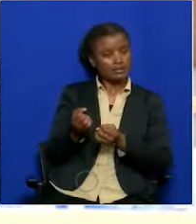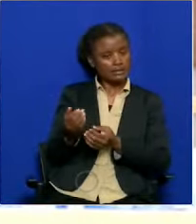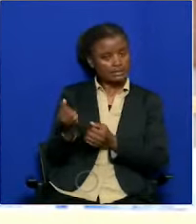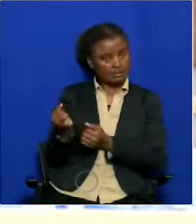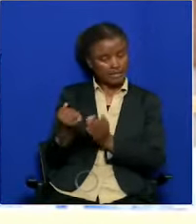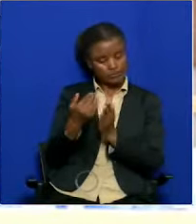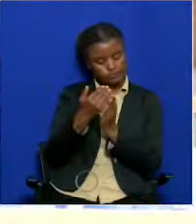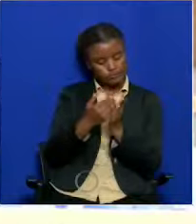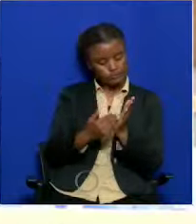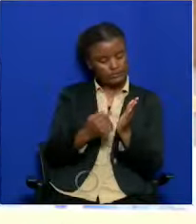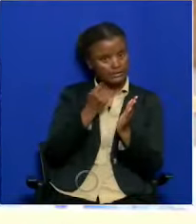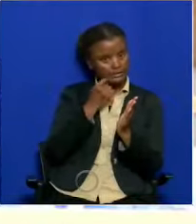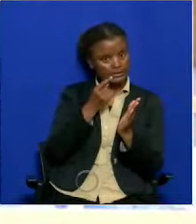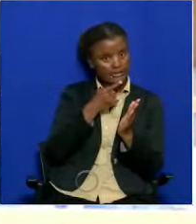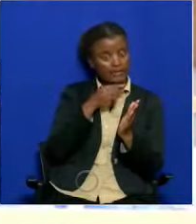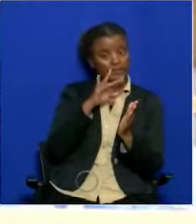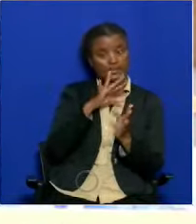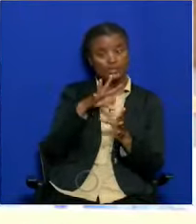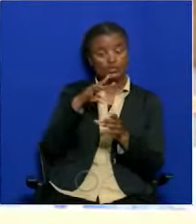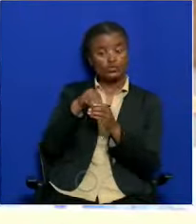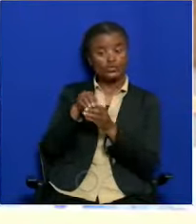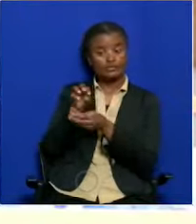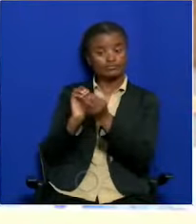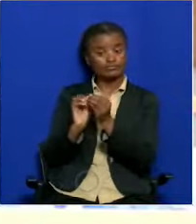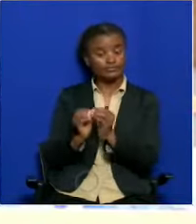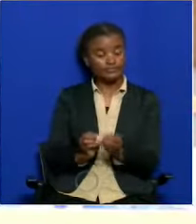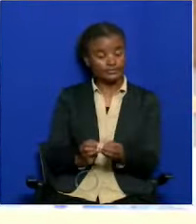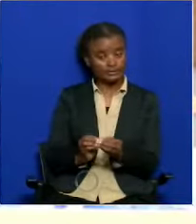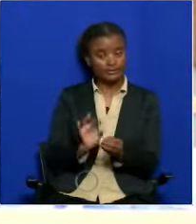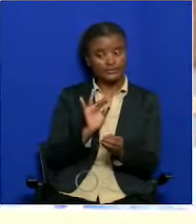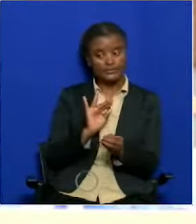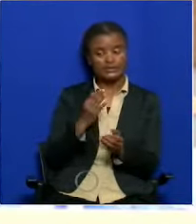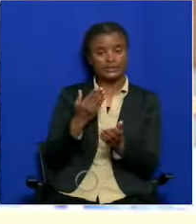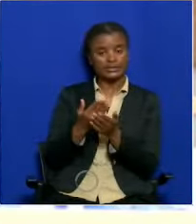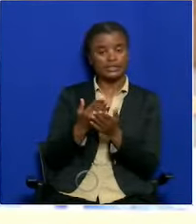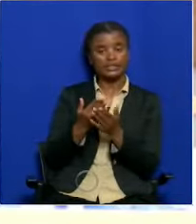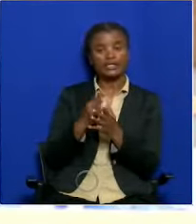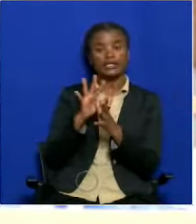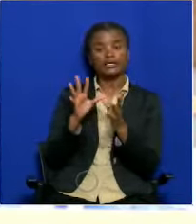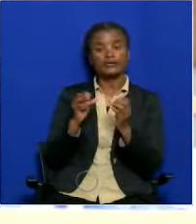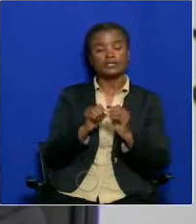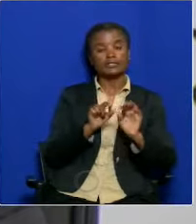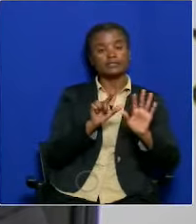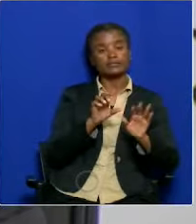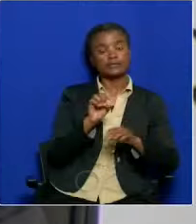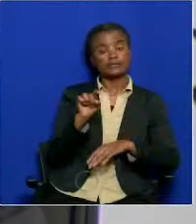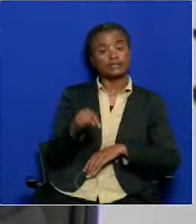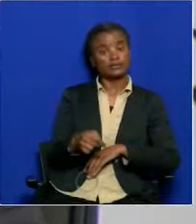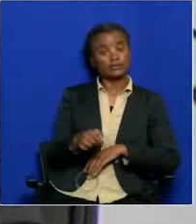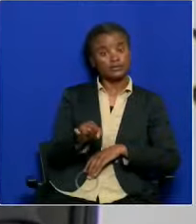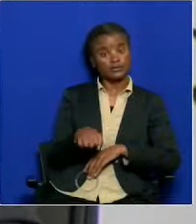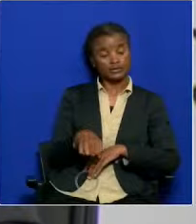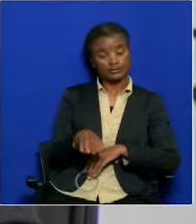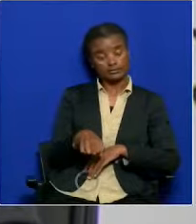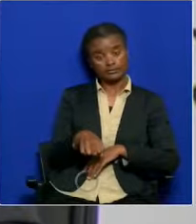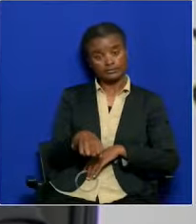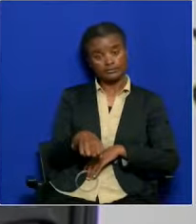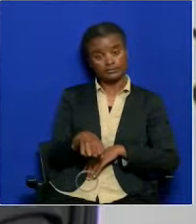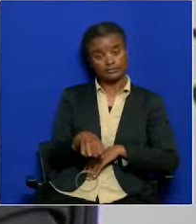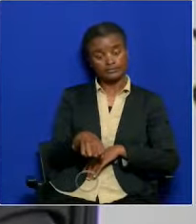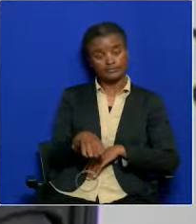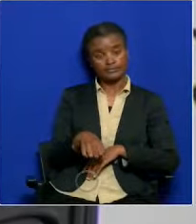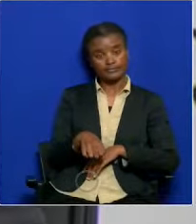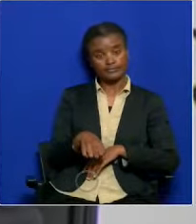labor. Yes. So would it have been the labor that would have taken the amount to 70,000 rand? Yeah, no, that